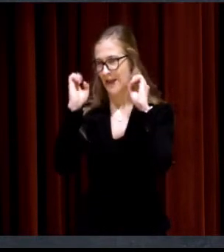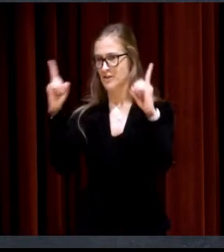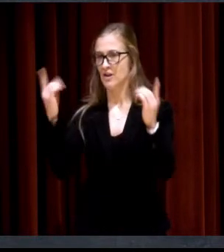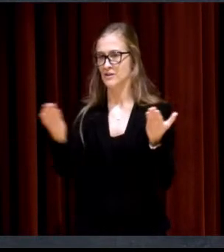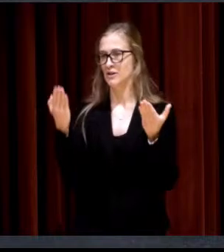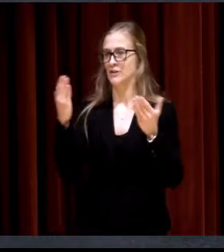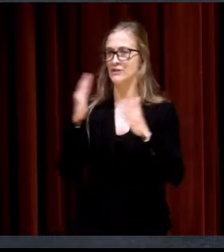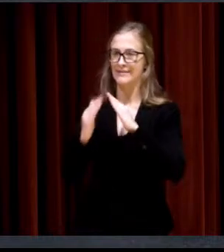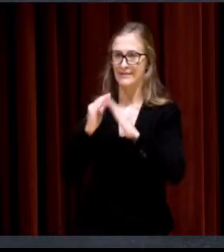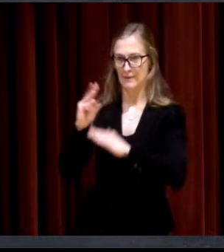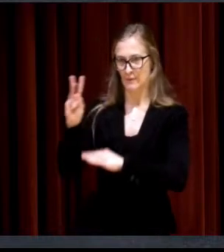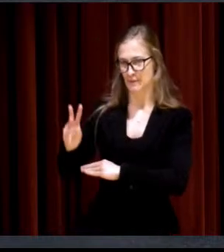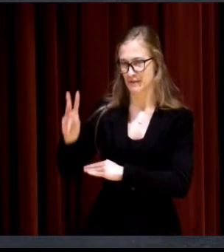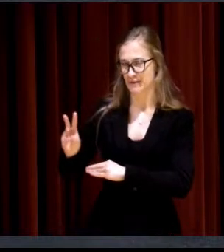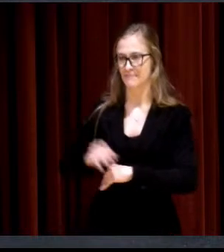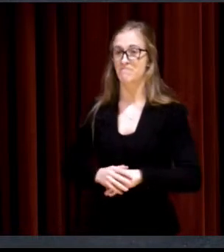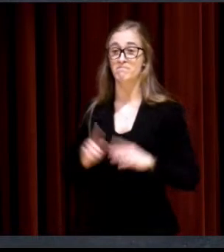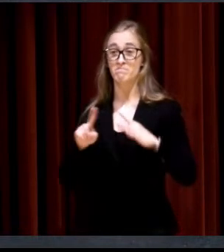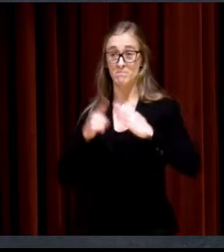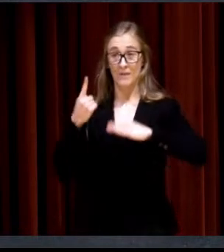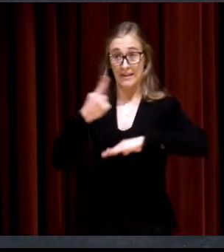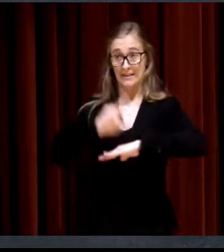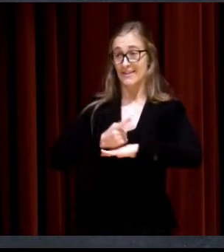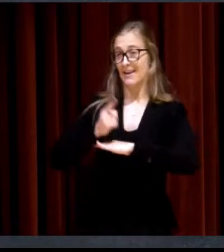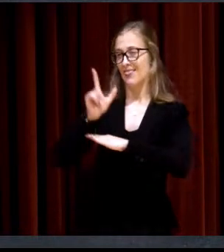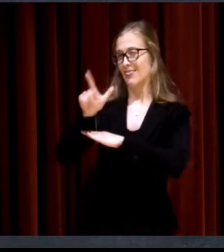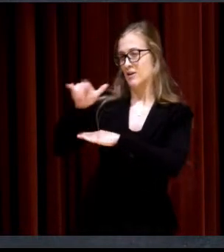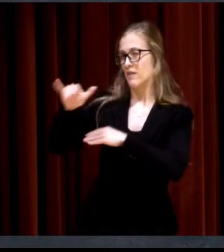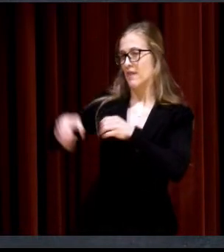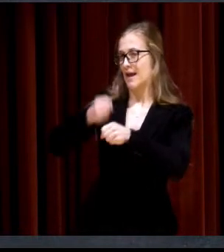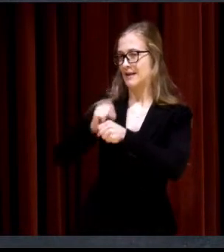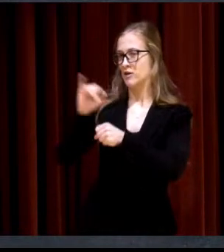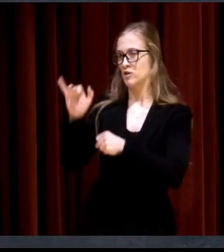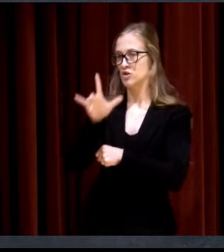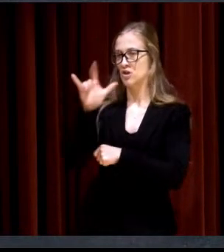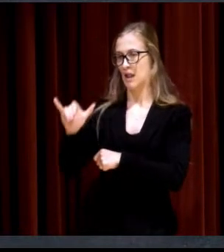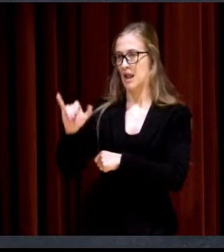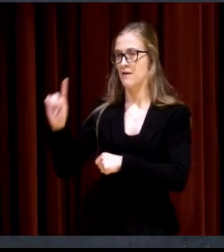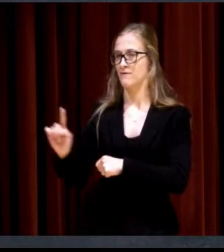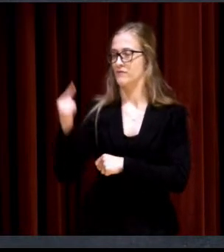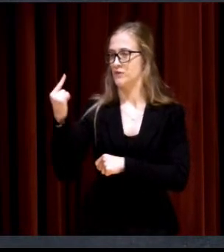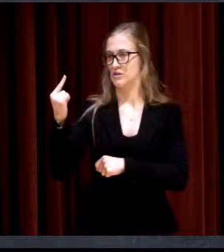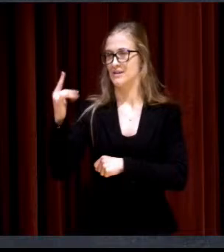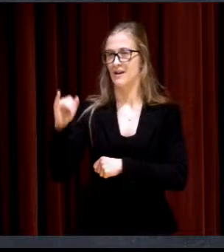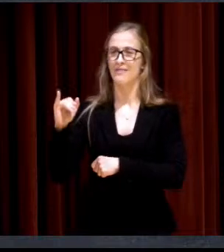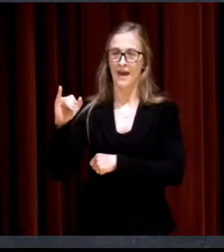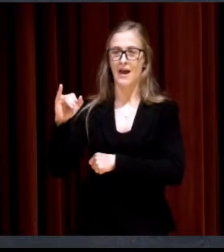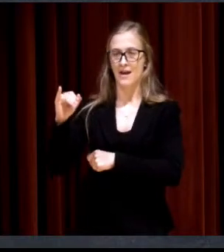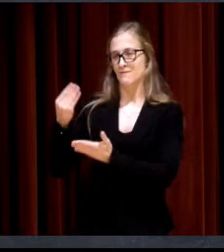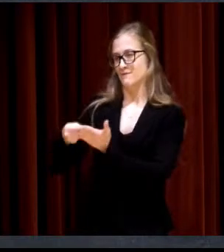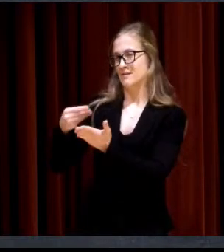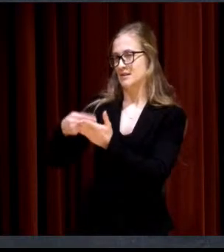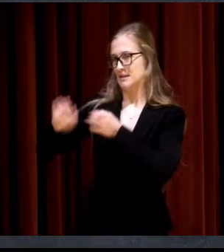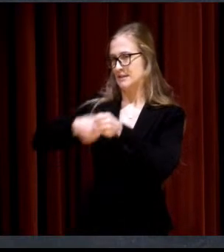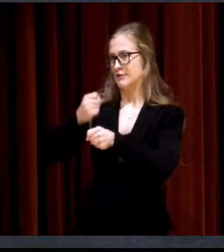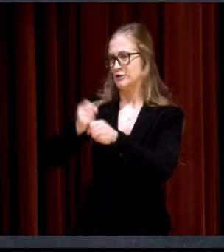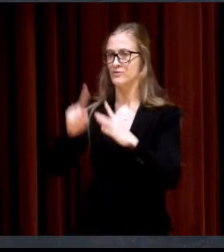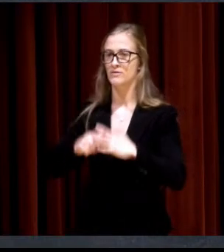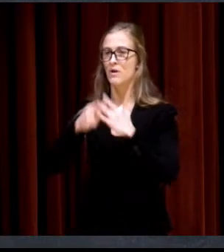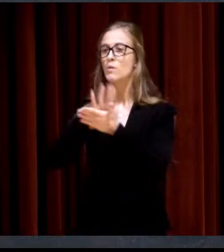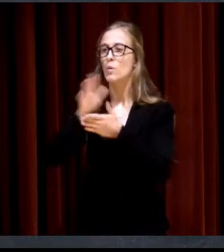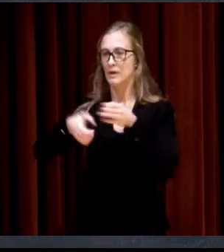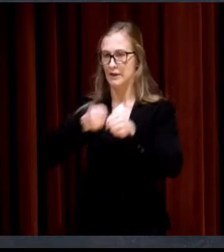city limits, with a start date later on that year, with July 1 being a traditional fiscal year to start the school year. We